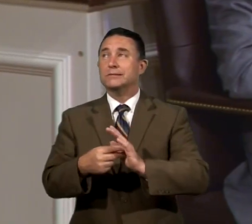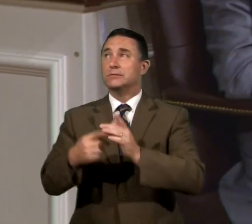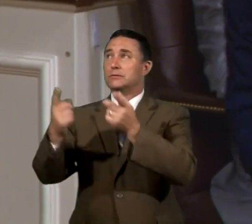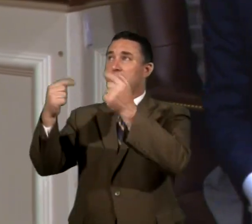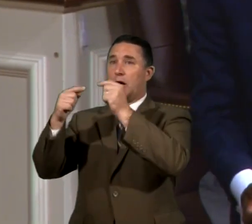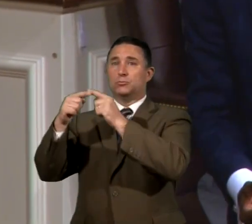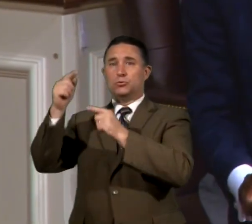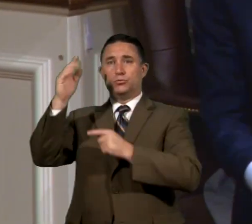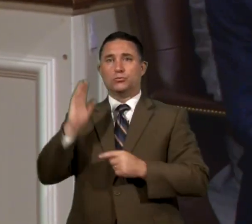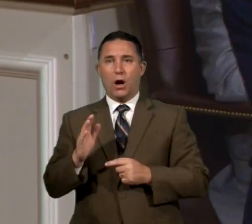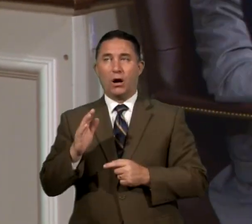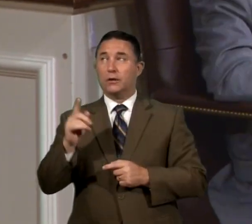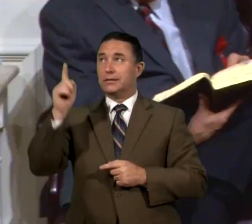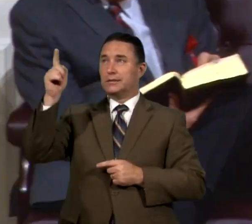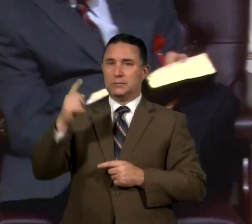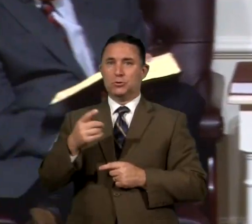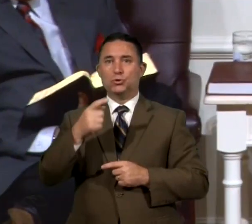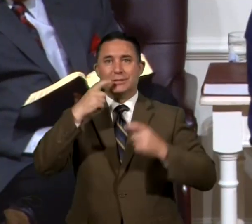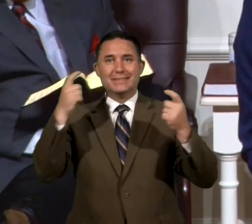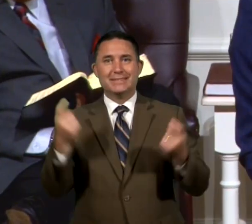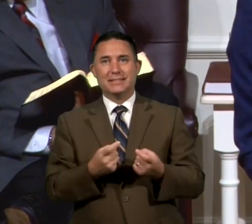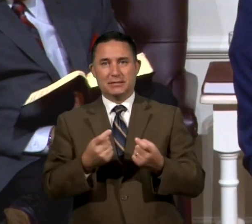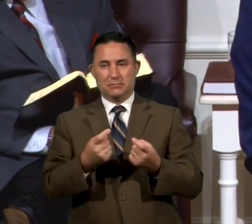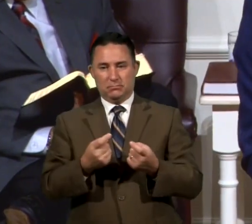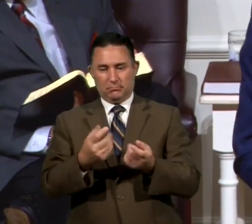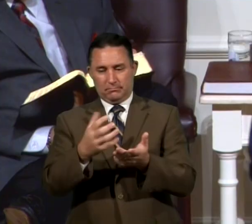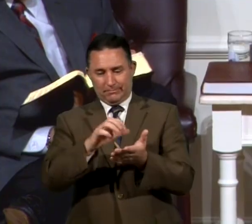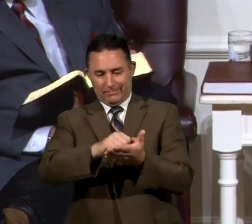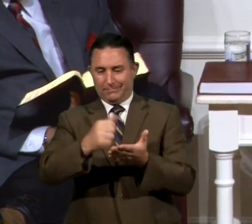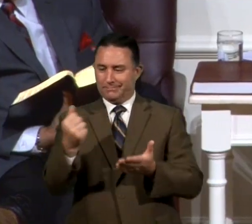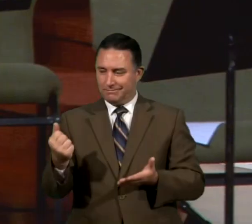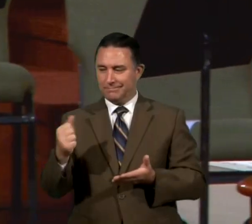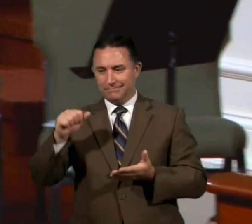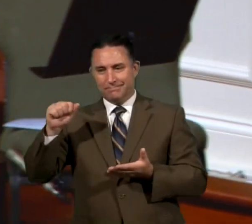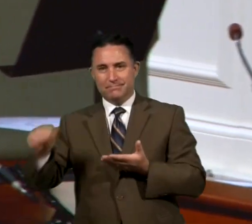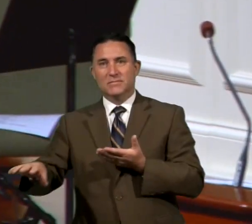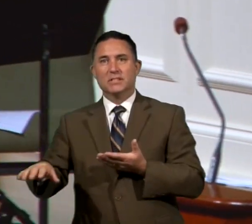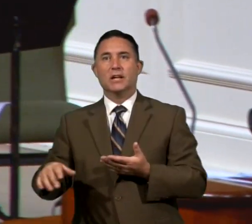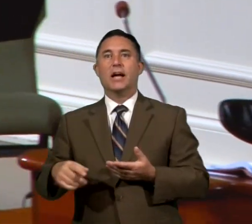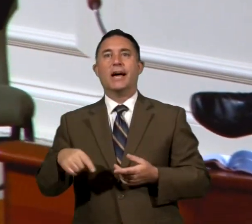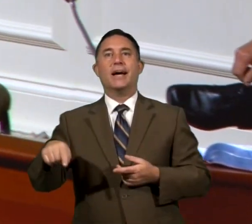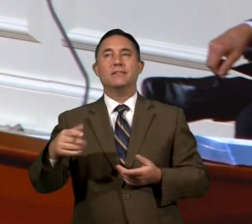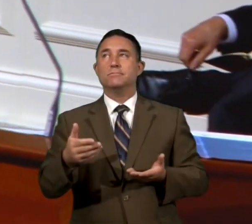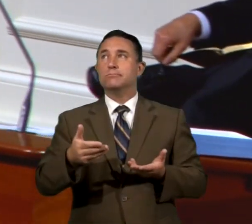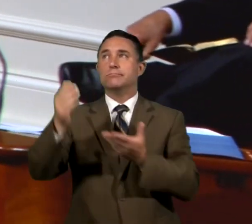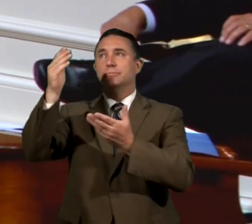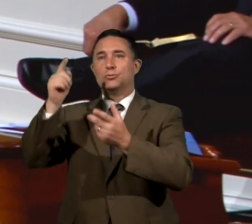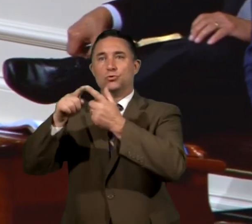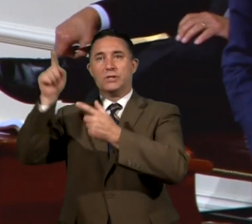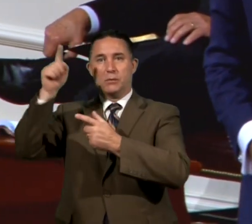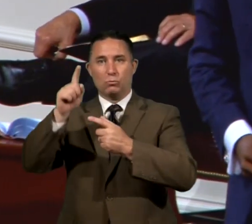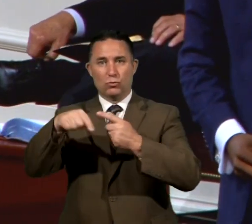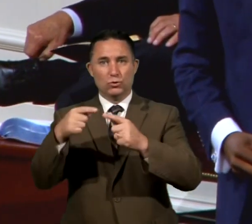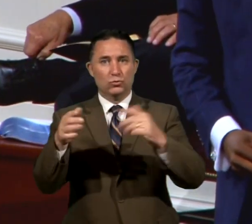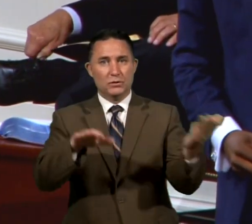God and for him to take your sins and to take you to him when you die.